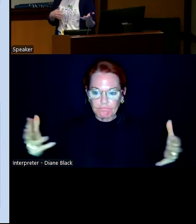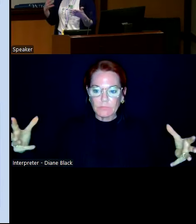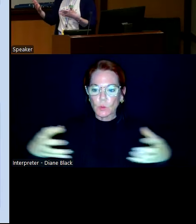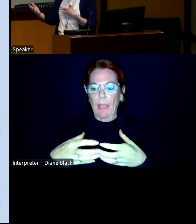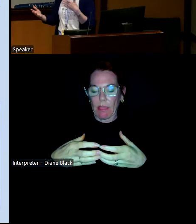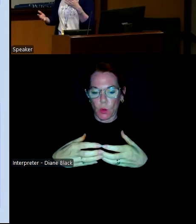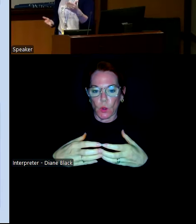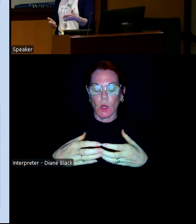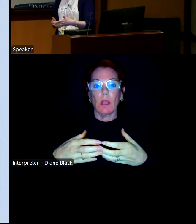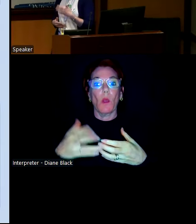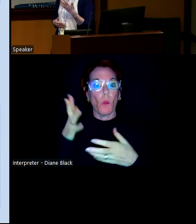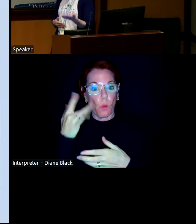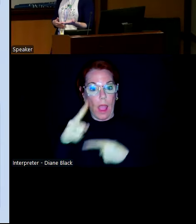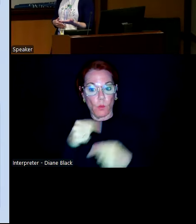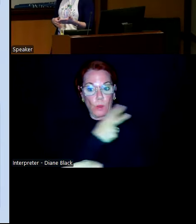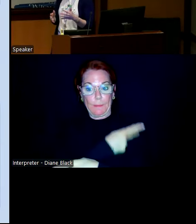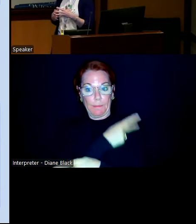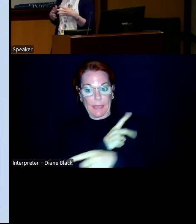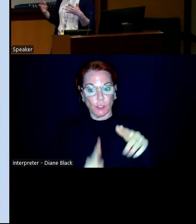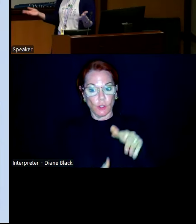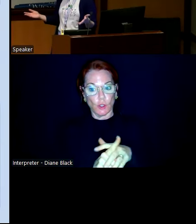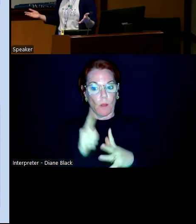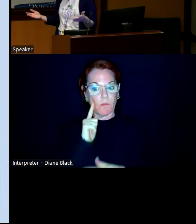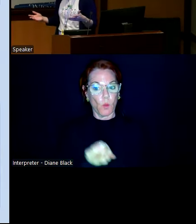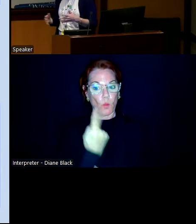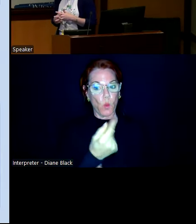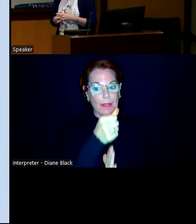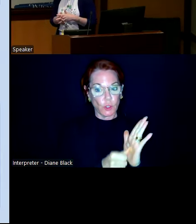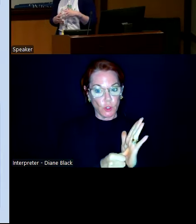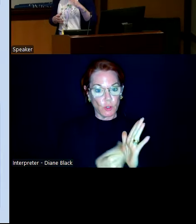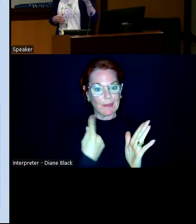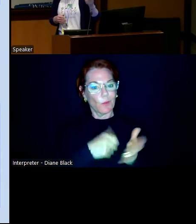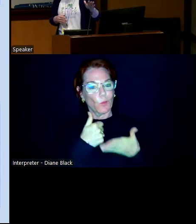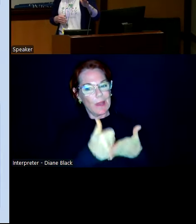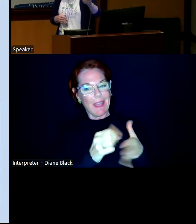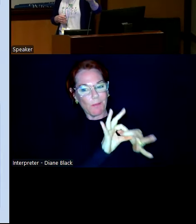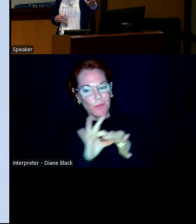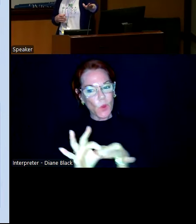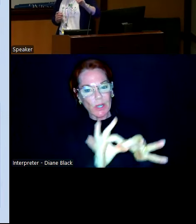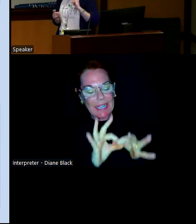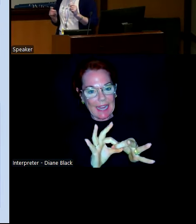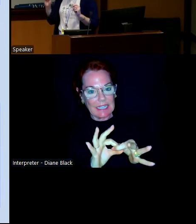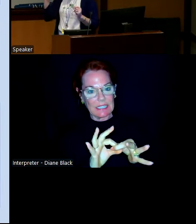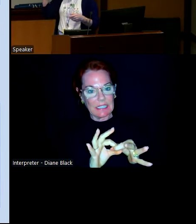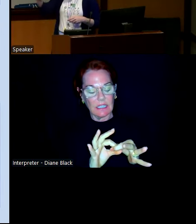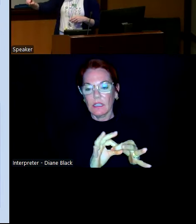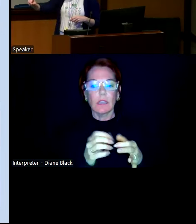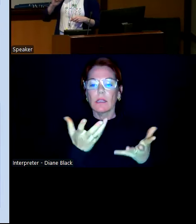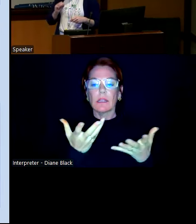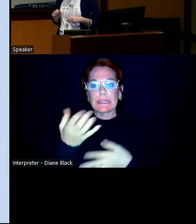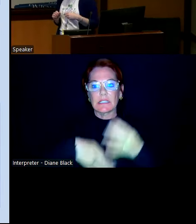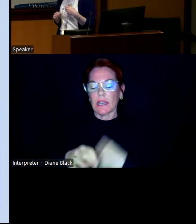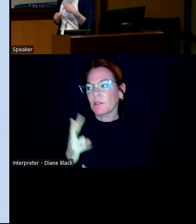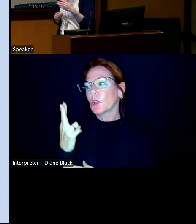when patients are going for one surgery, we can help coordinate. So it's not, okay, it's a 2-year wait for this surgery. It's